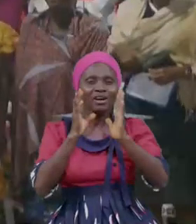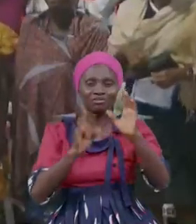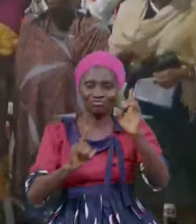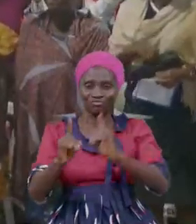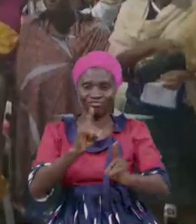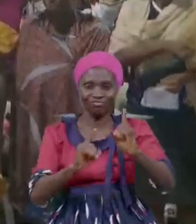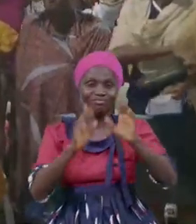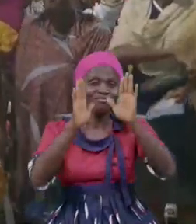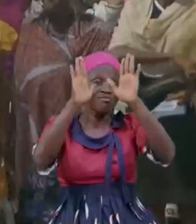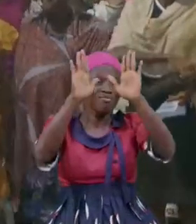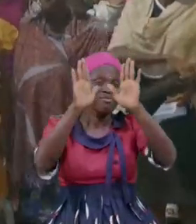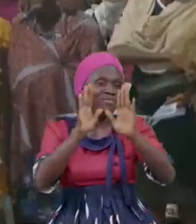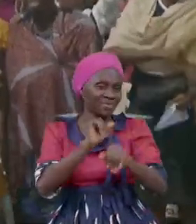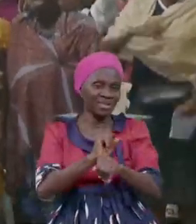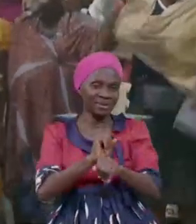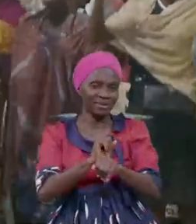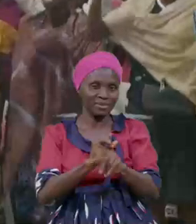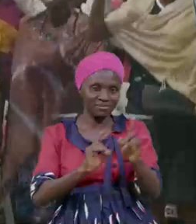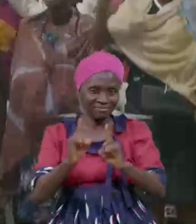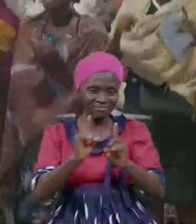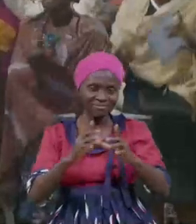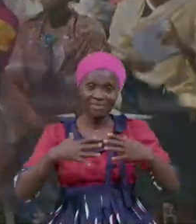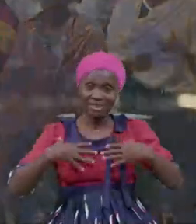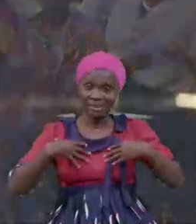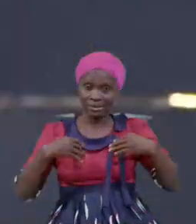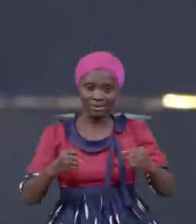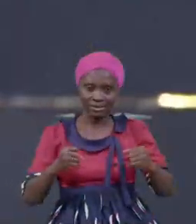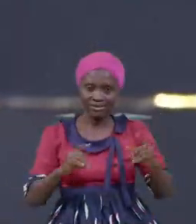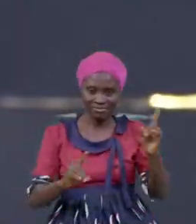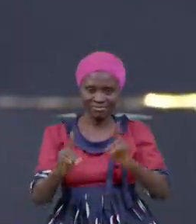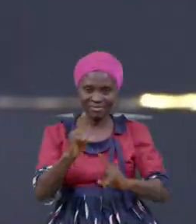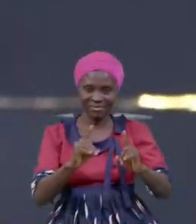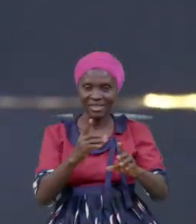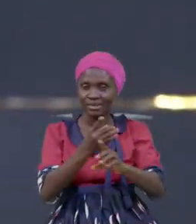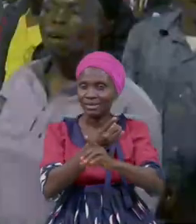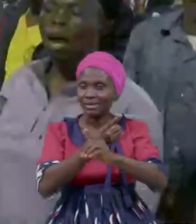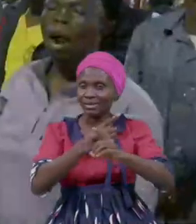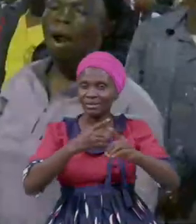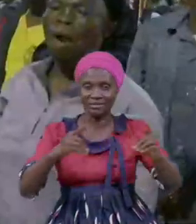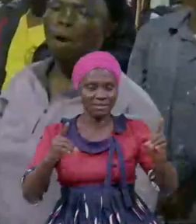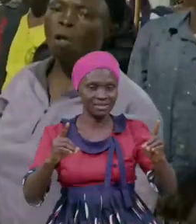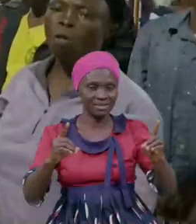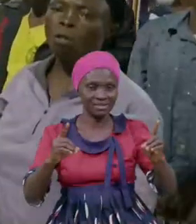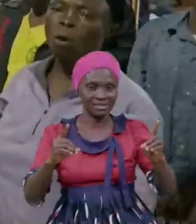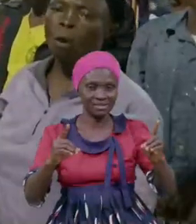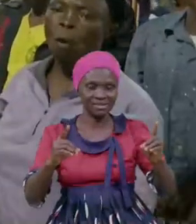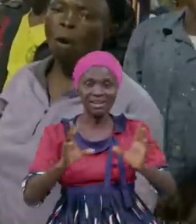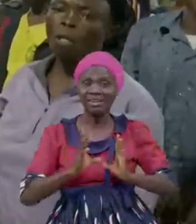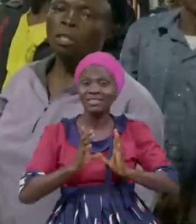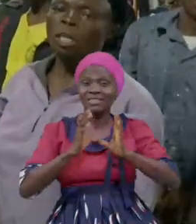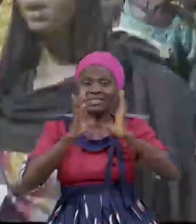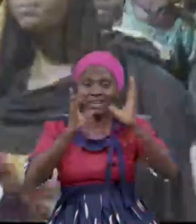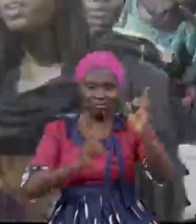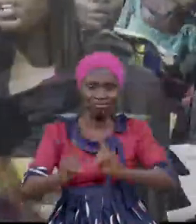Miracle. Shout healing. Healing. Shout deliverance. Deliverance. Shout